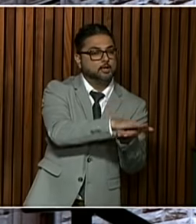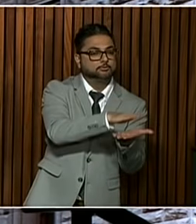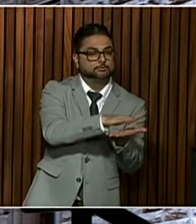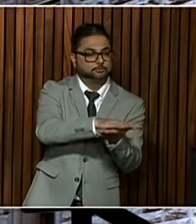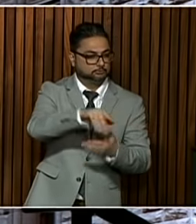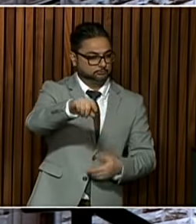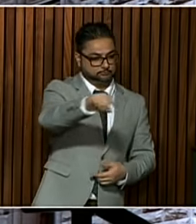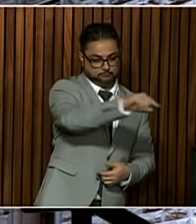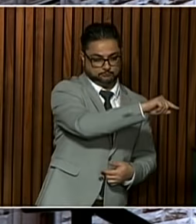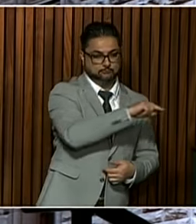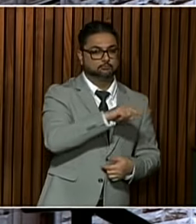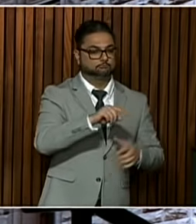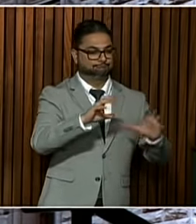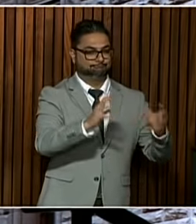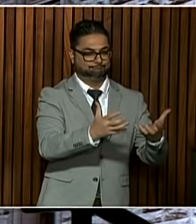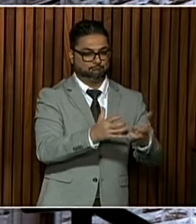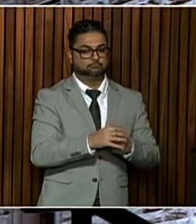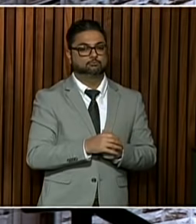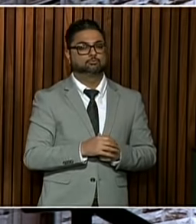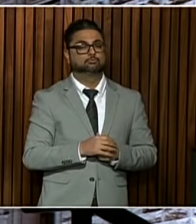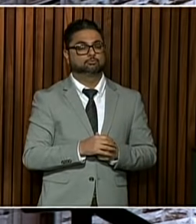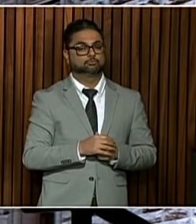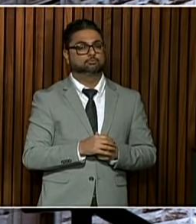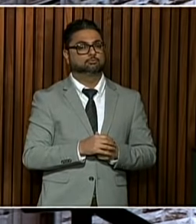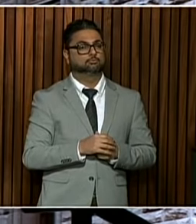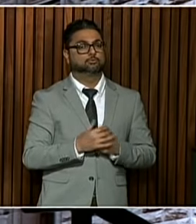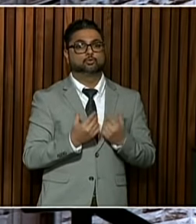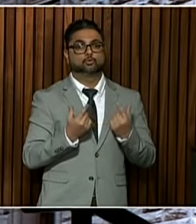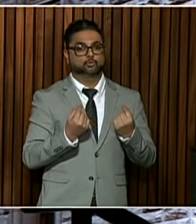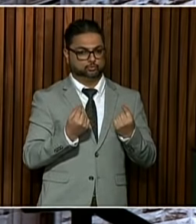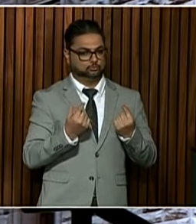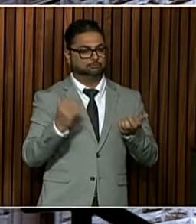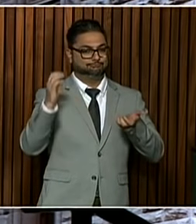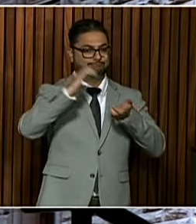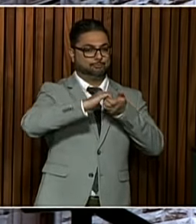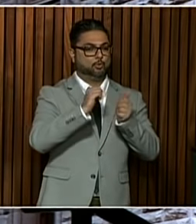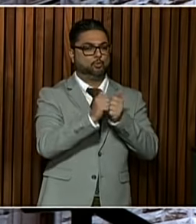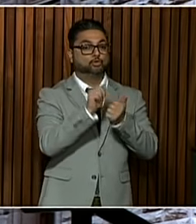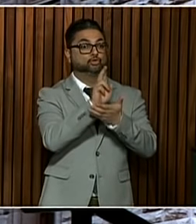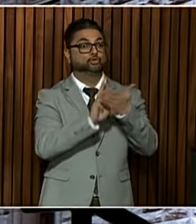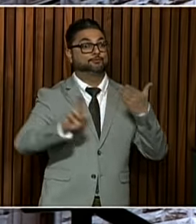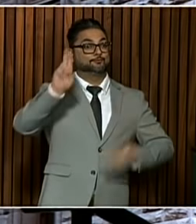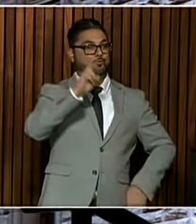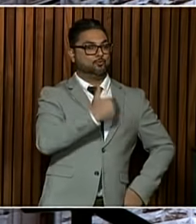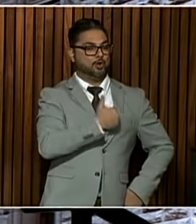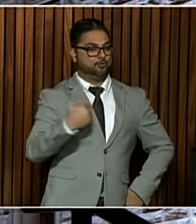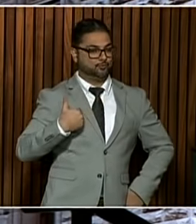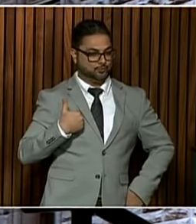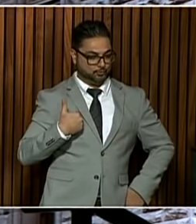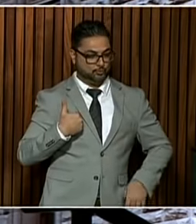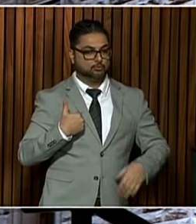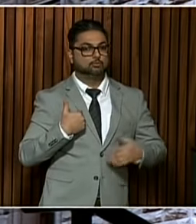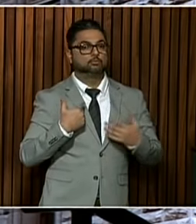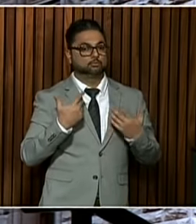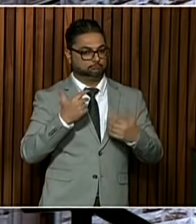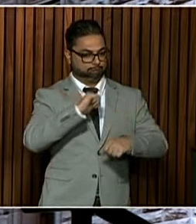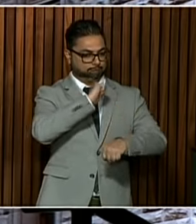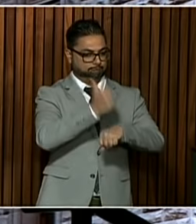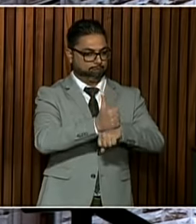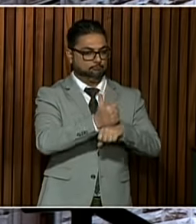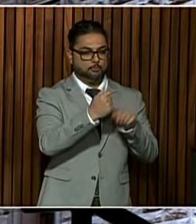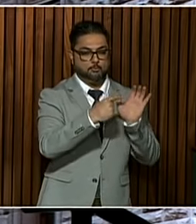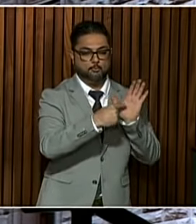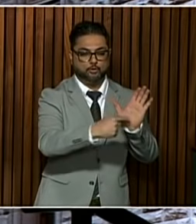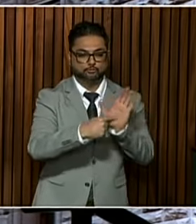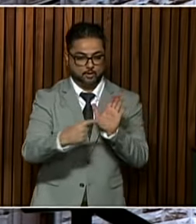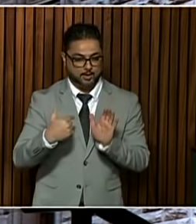the Atlanta School of Public Health, combined with University of Toronto and other experts, to look at their modeling and what are they putting forward, because there's